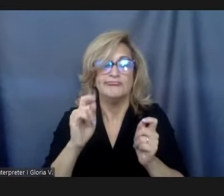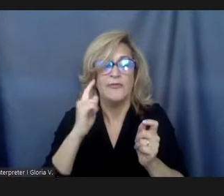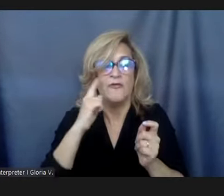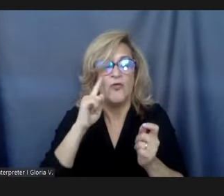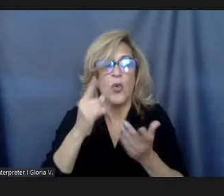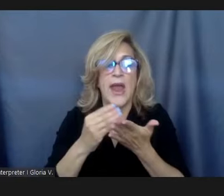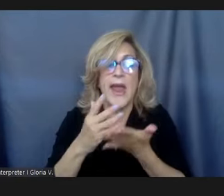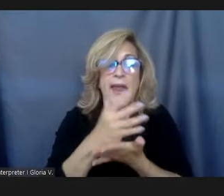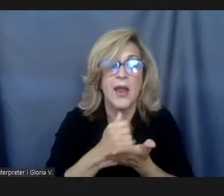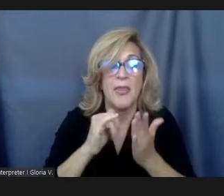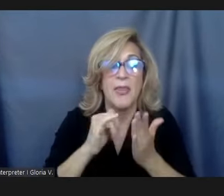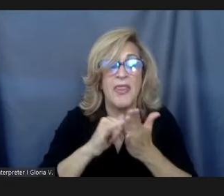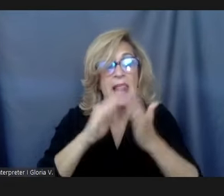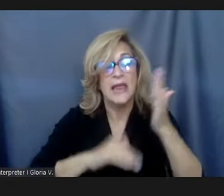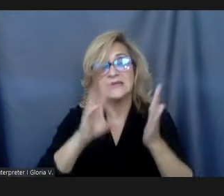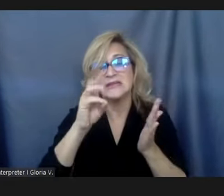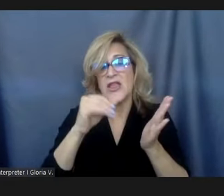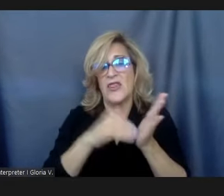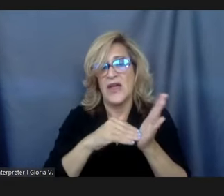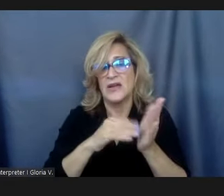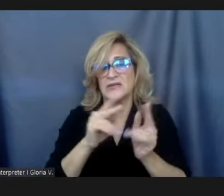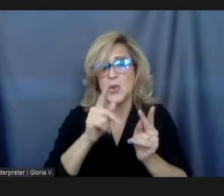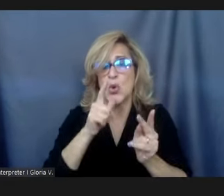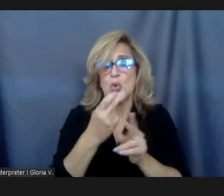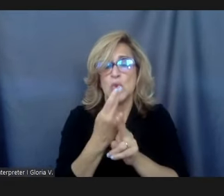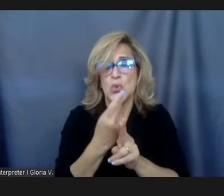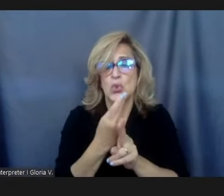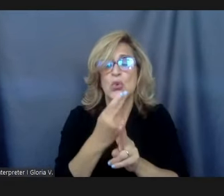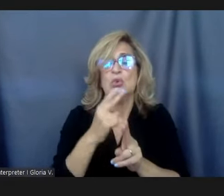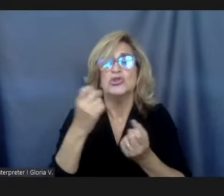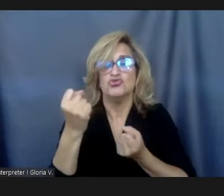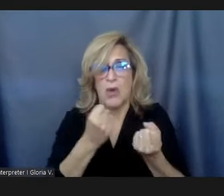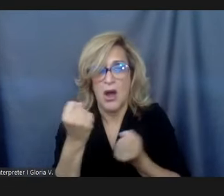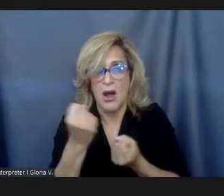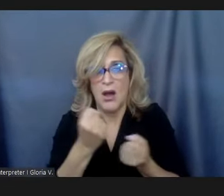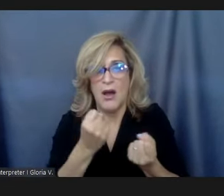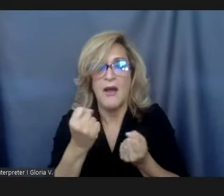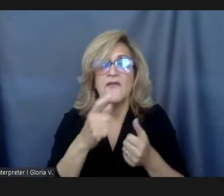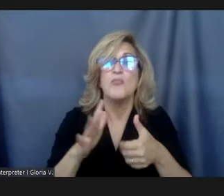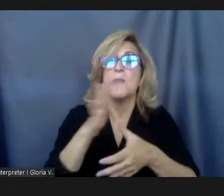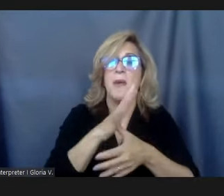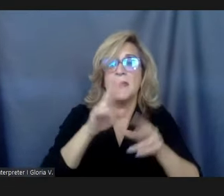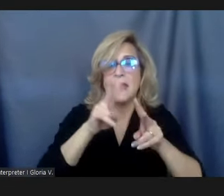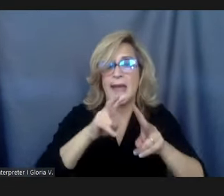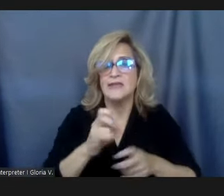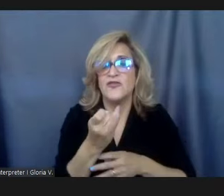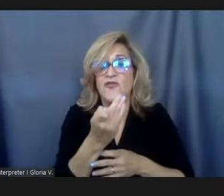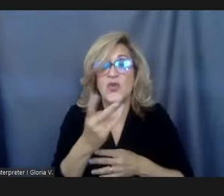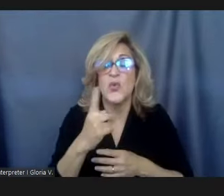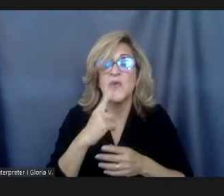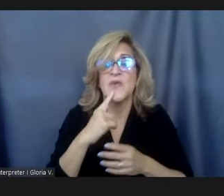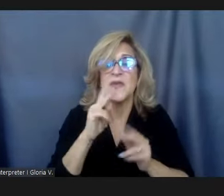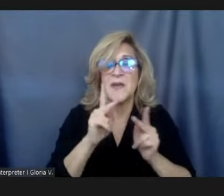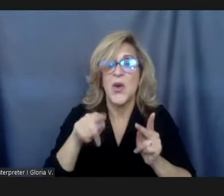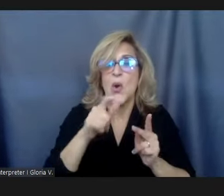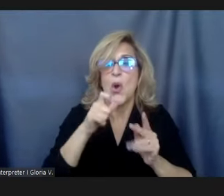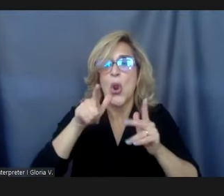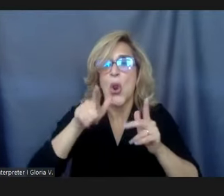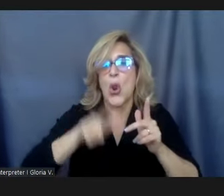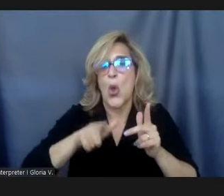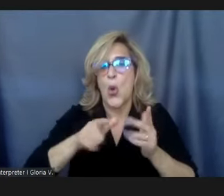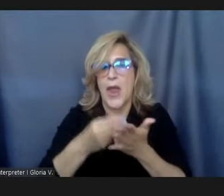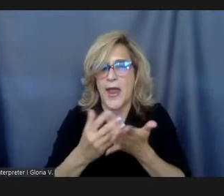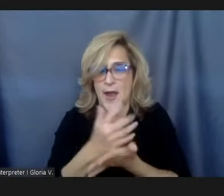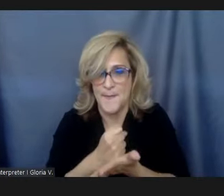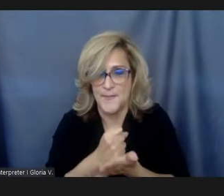who drive, but nonetheless, we are assessing the economic effects of the additional costs for these customers. Tolls on the taxi or